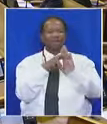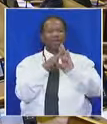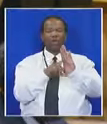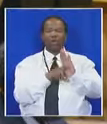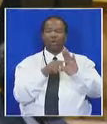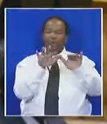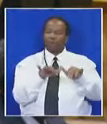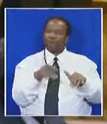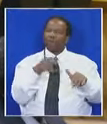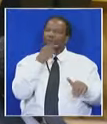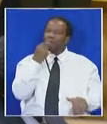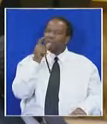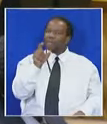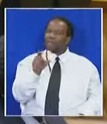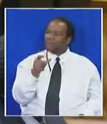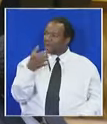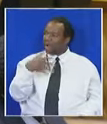here fools?